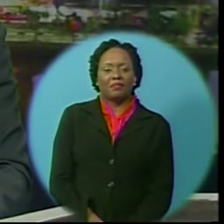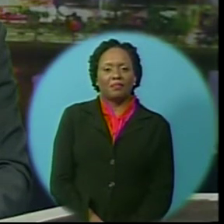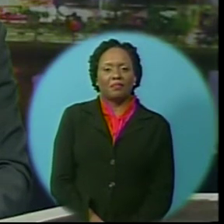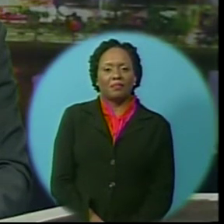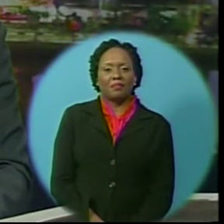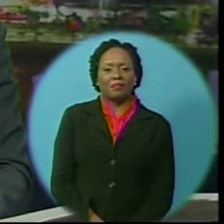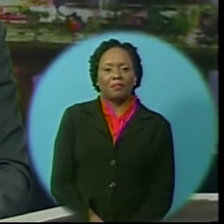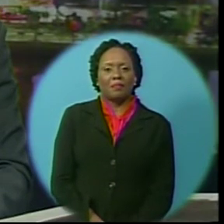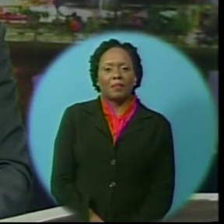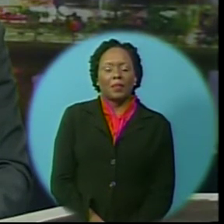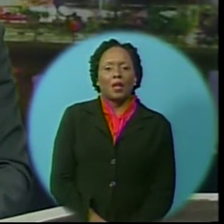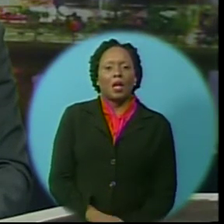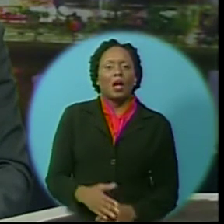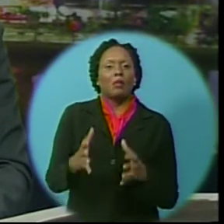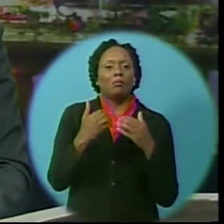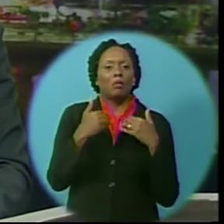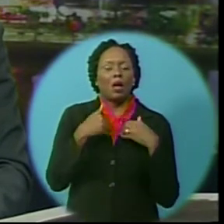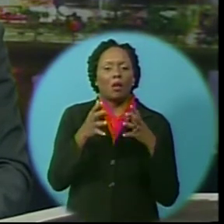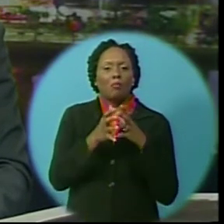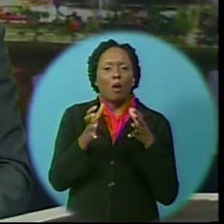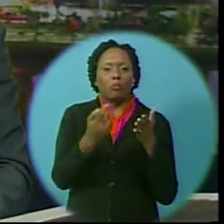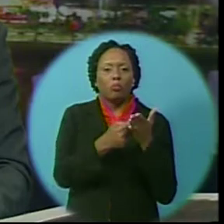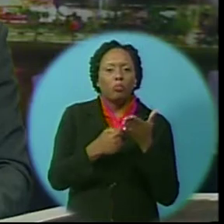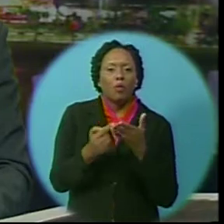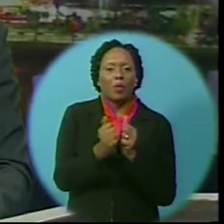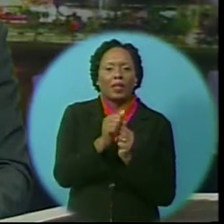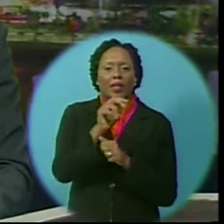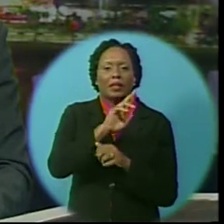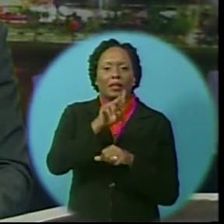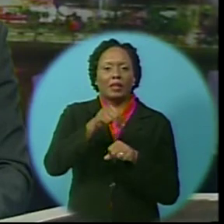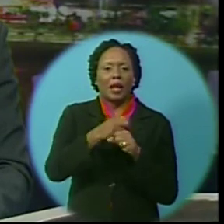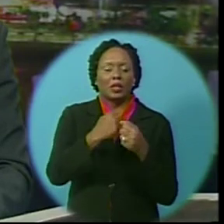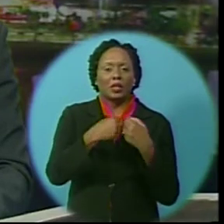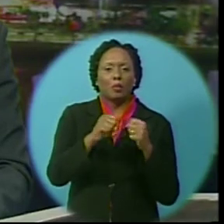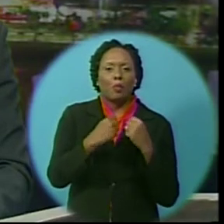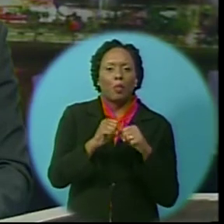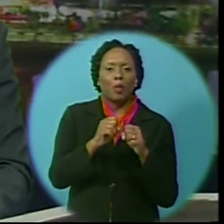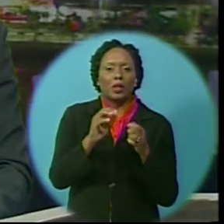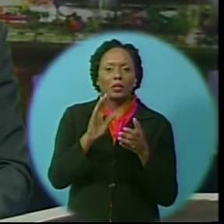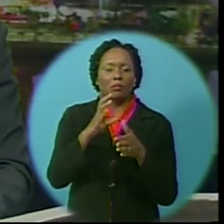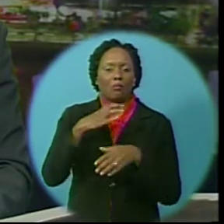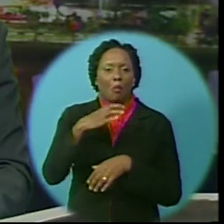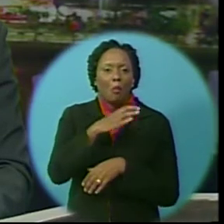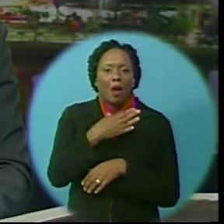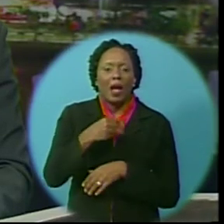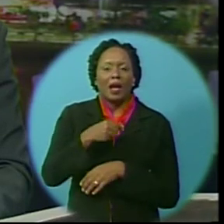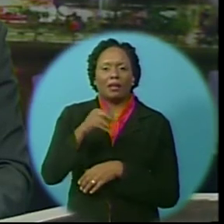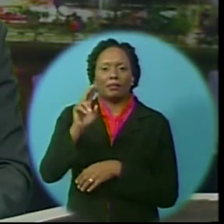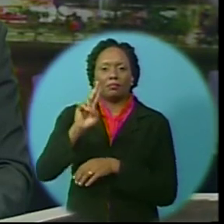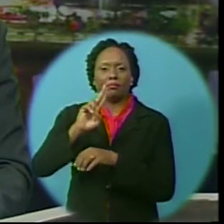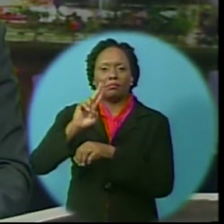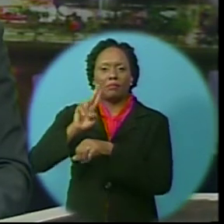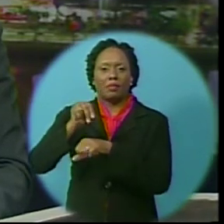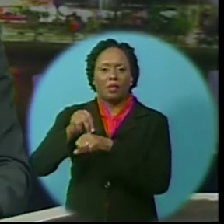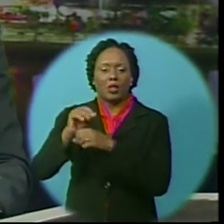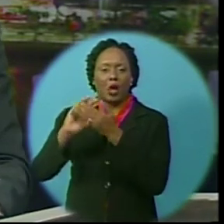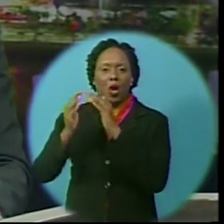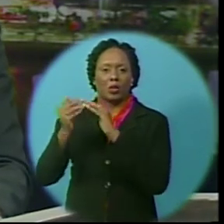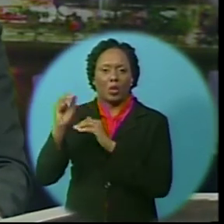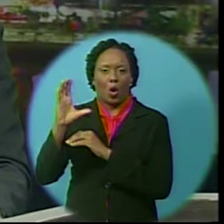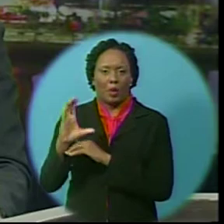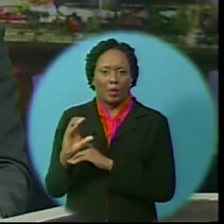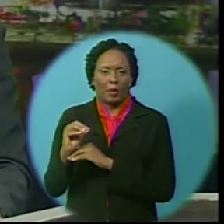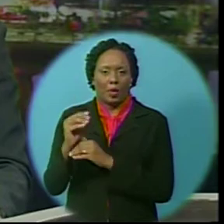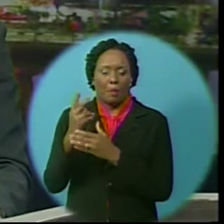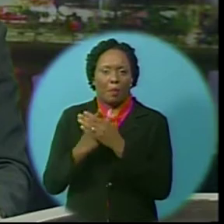Bailey's Primary School, thanks to a collaboration with the National Sports Council and the National Housing Corporation. Sports Minister